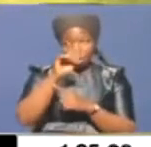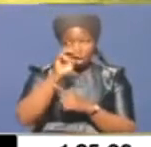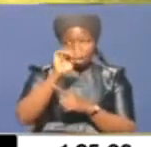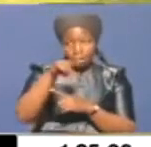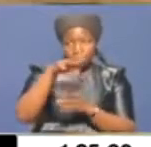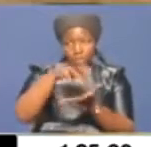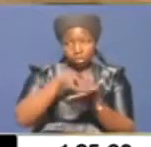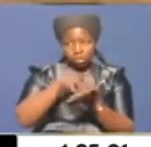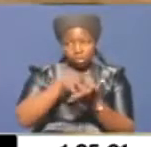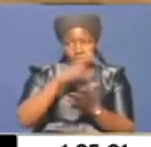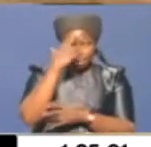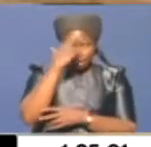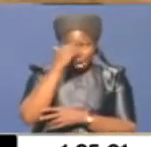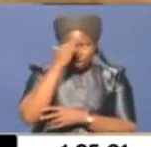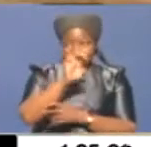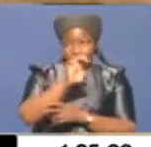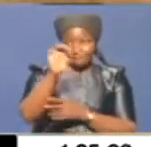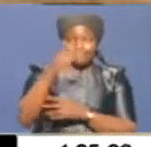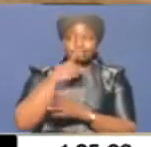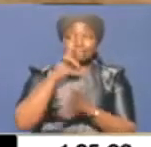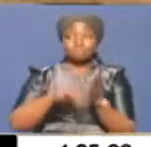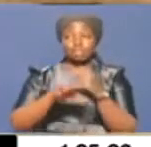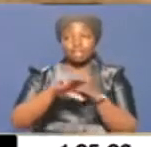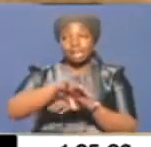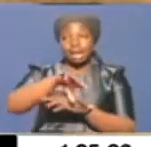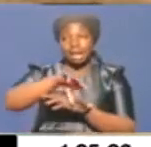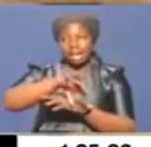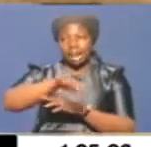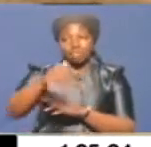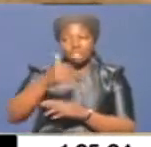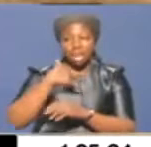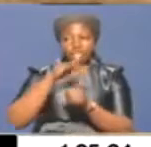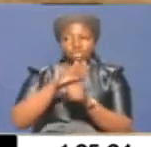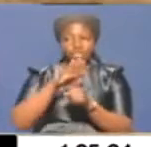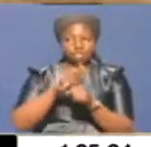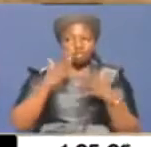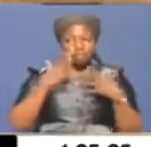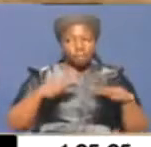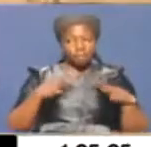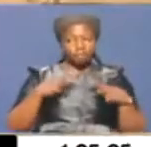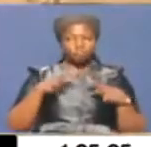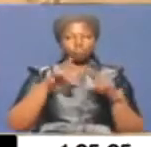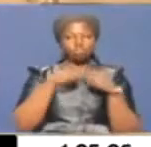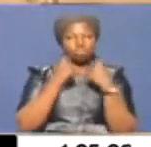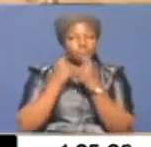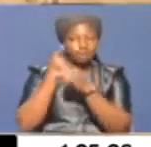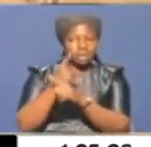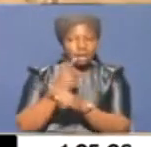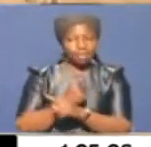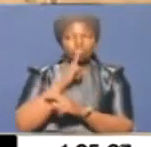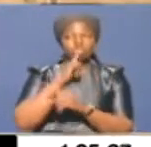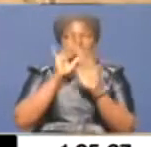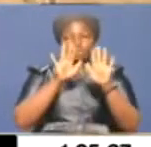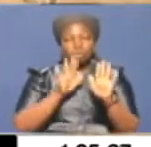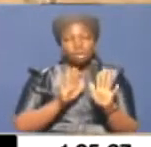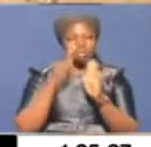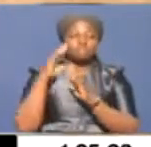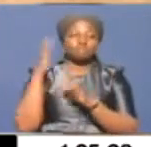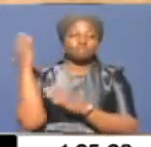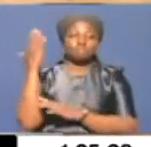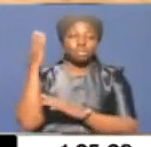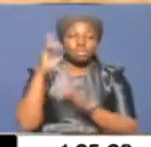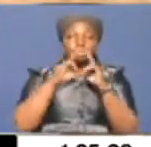says the county is cosmopolitan, hence the need to preach peace and unity. He called on young people in the society to register as